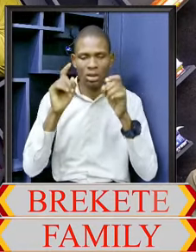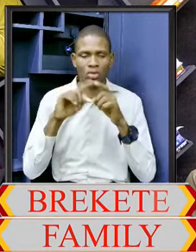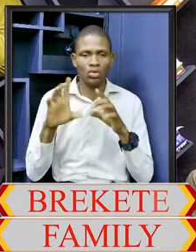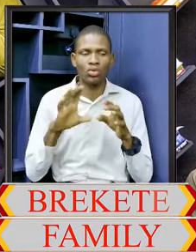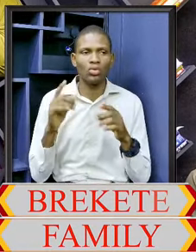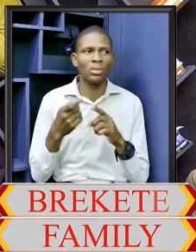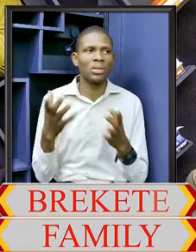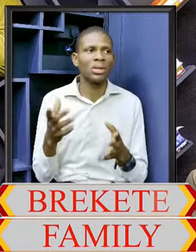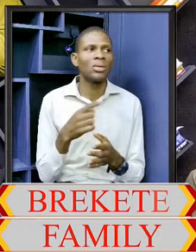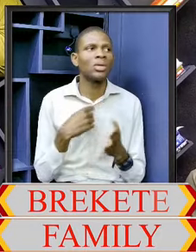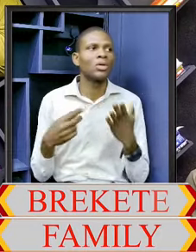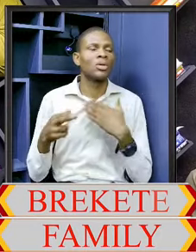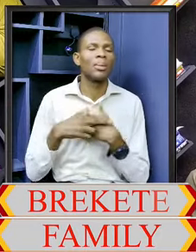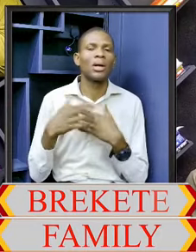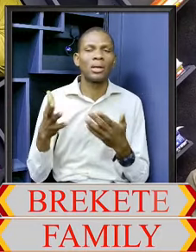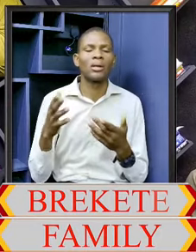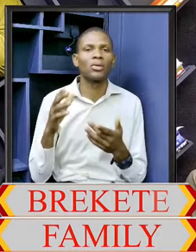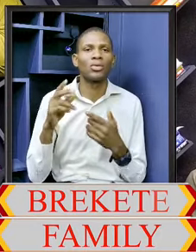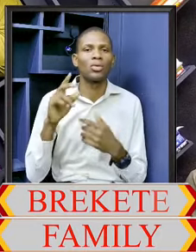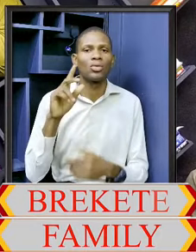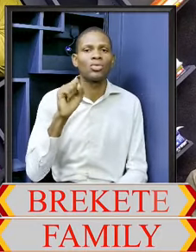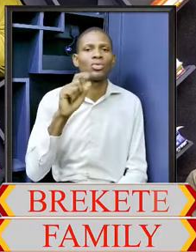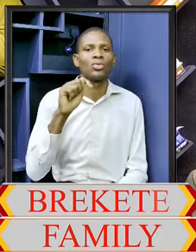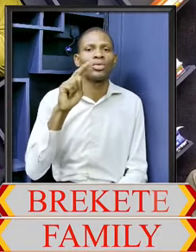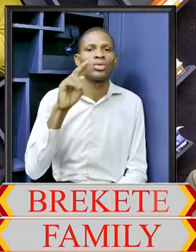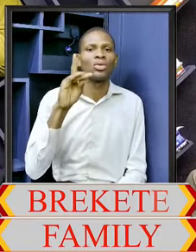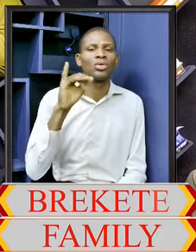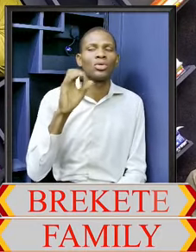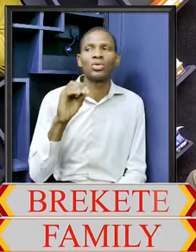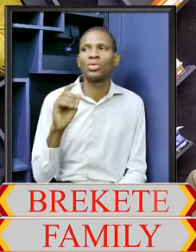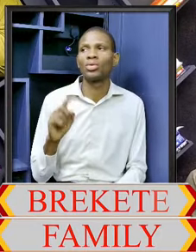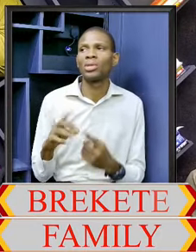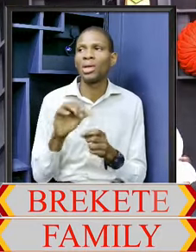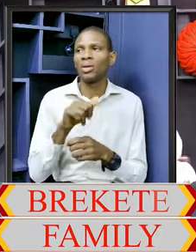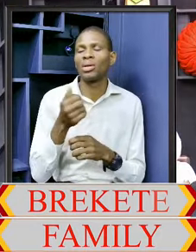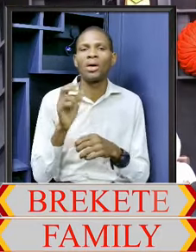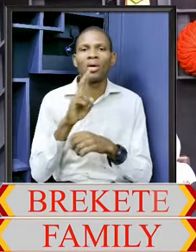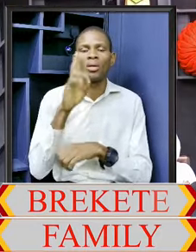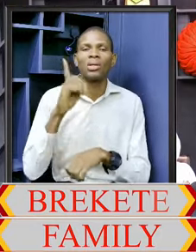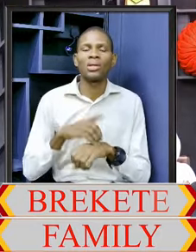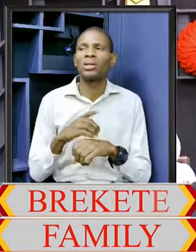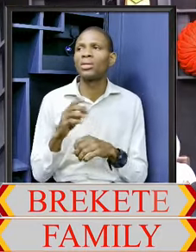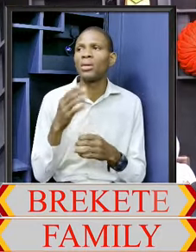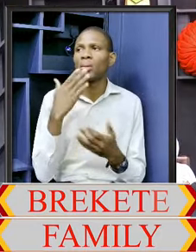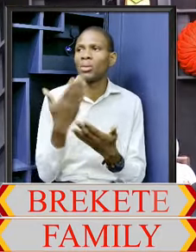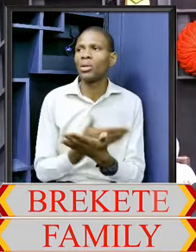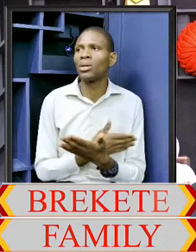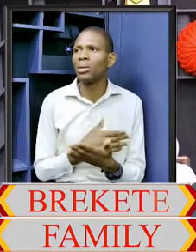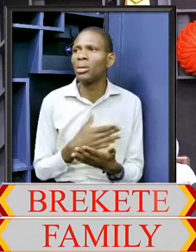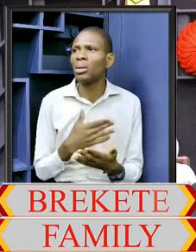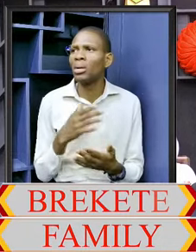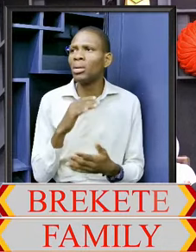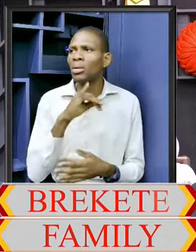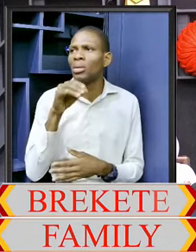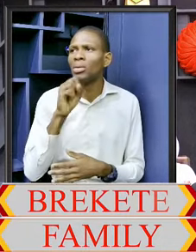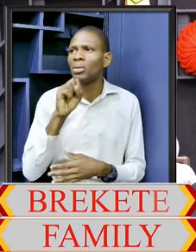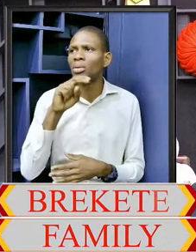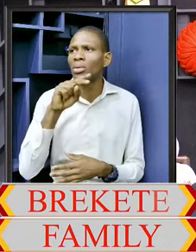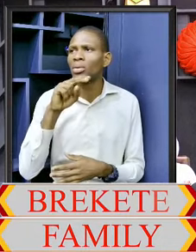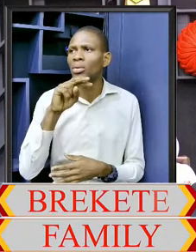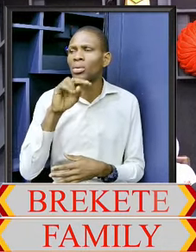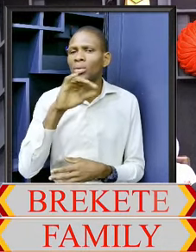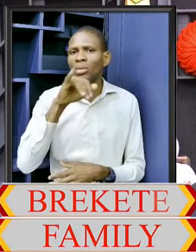make we take the other update where they. Good morning, Guy. Morning, sir. Your morning. Name now? My name is Joseph Josiah